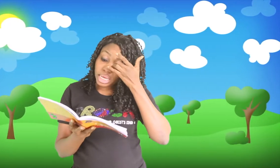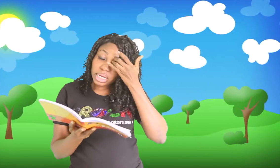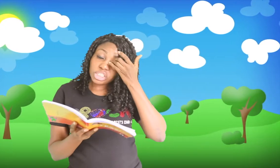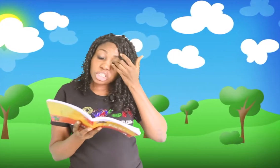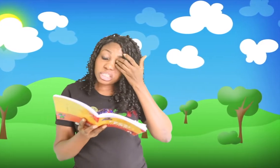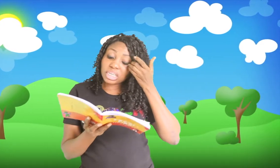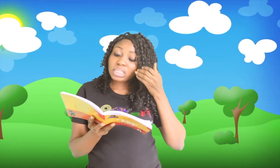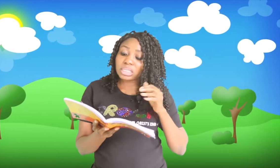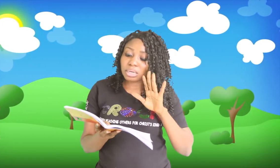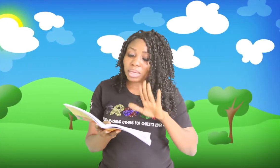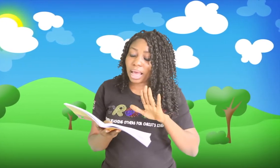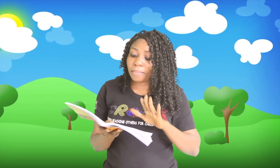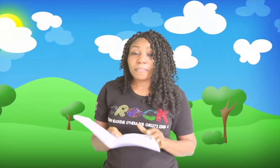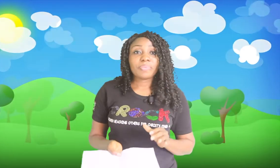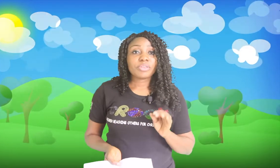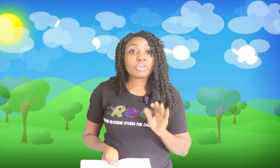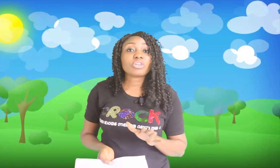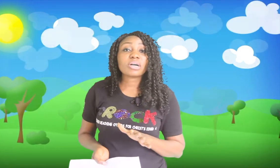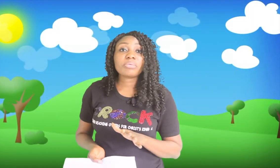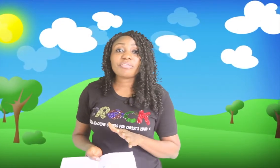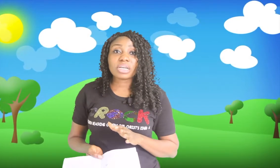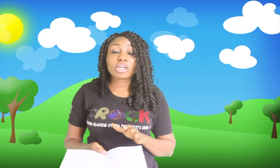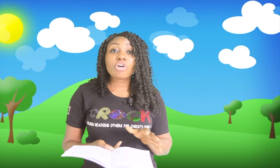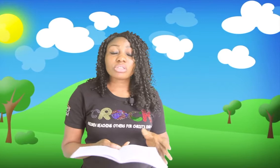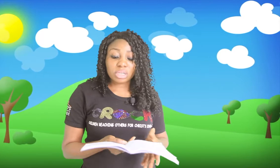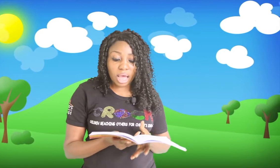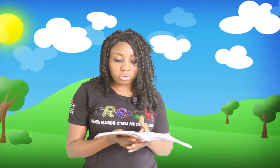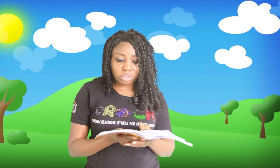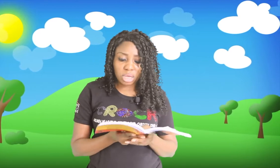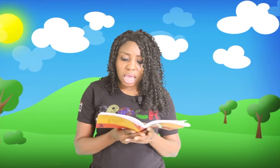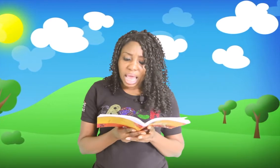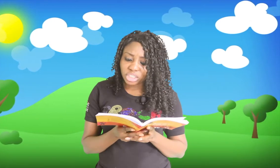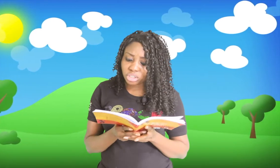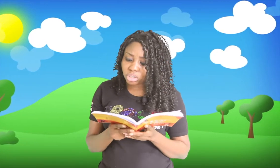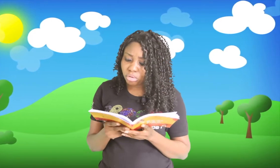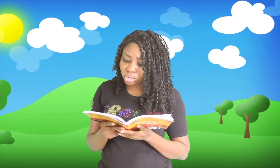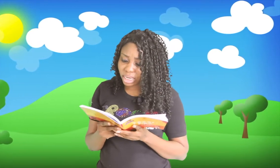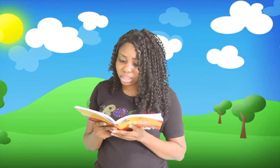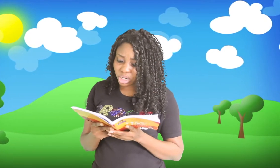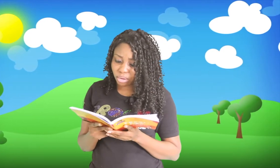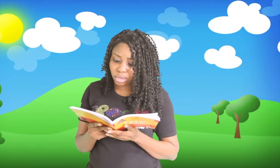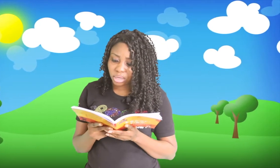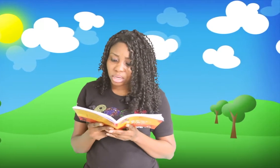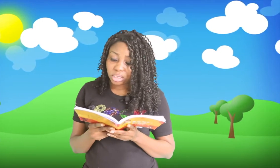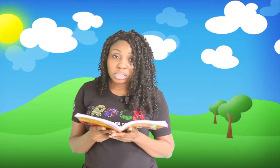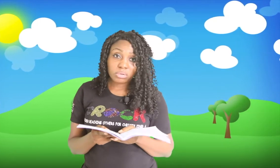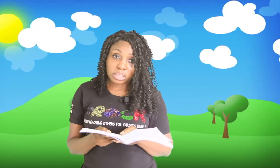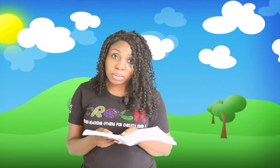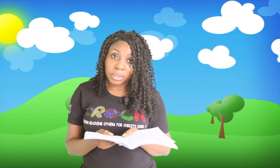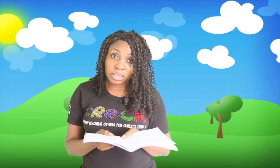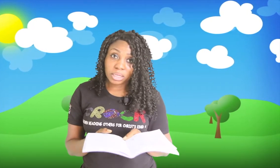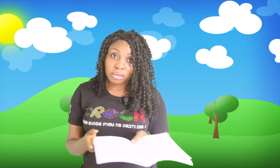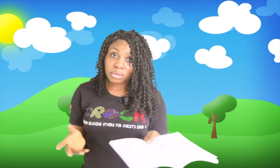going, Jesus says, "Come, your daughter will be fine." They got to the house, and Jesus looked at the child. She